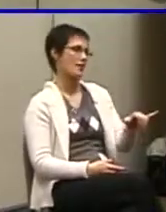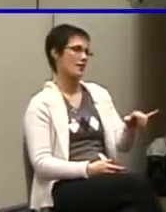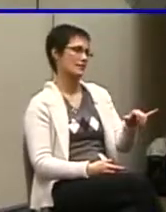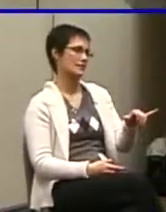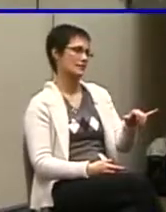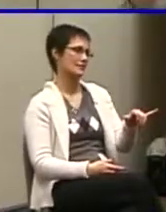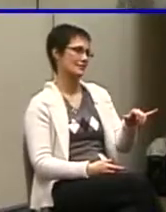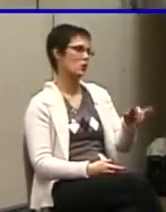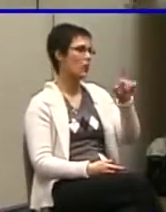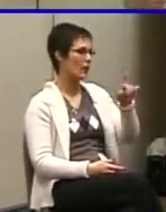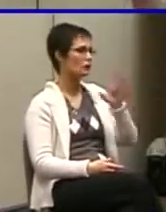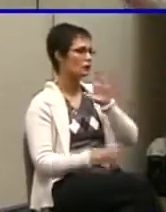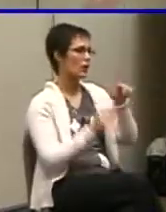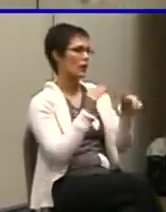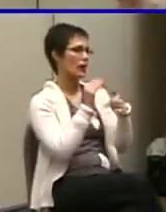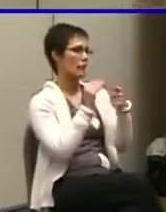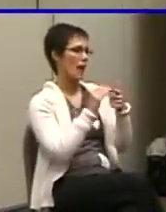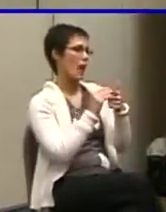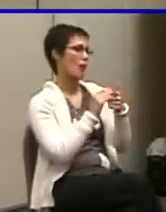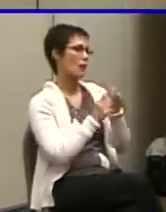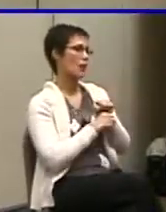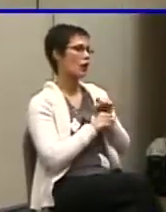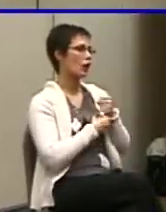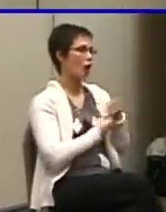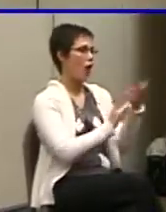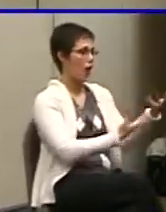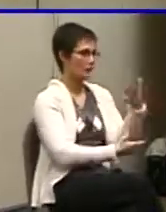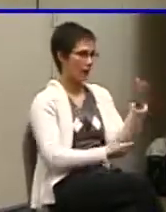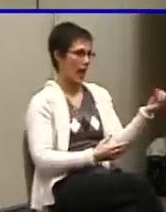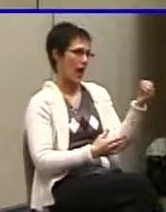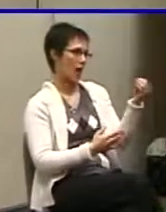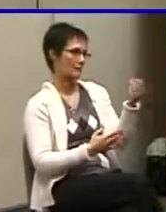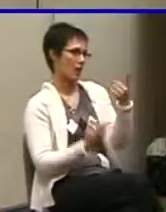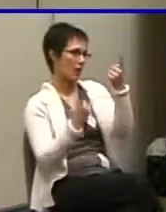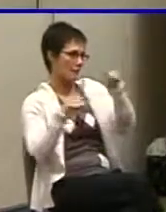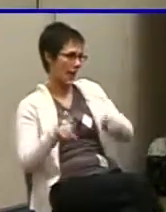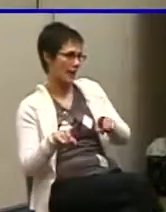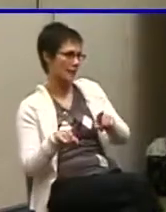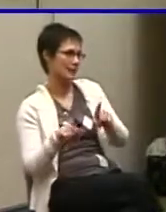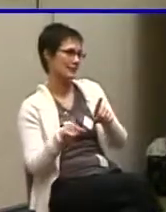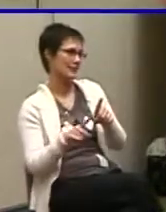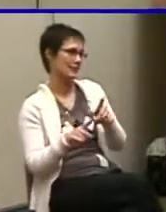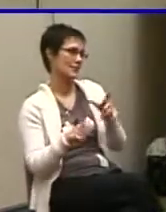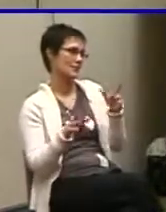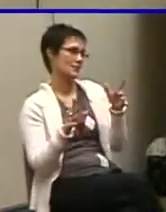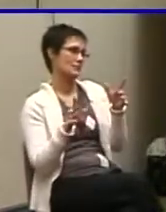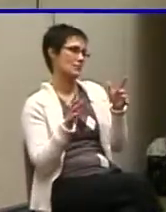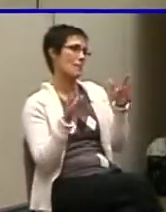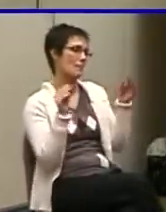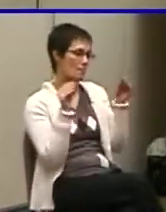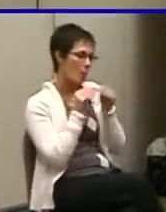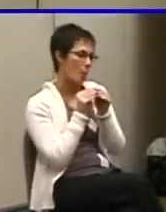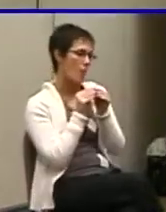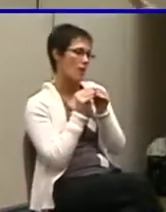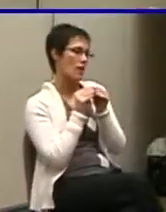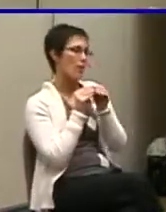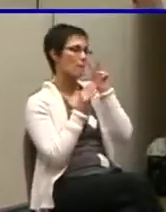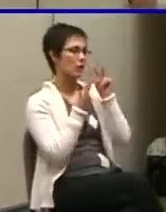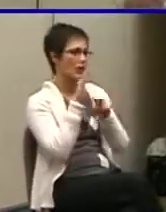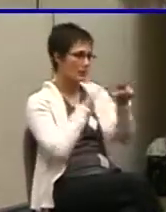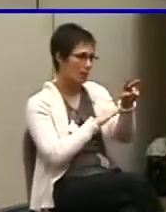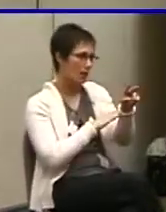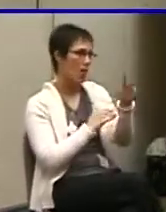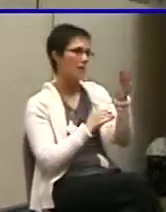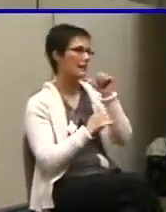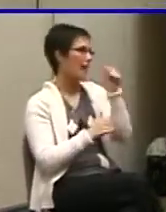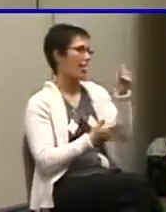cause and effect aspect has to be even more predictable than it does with a typical child, not less predictable. Which means